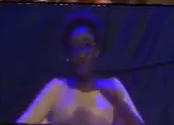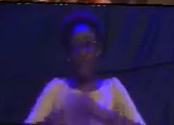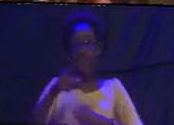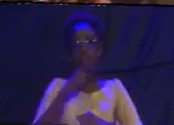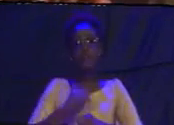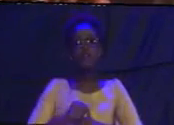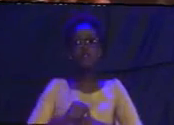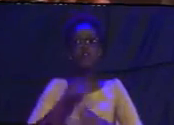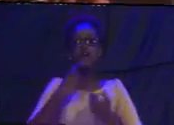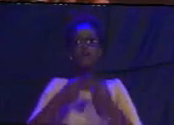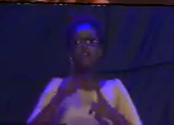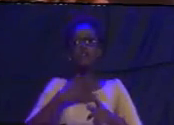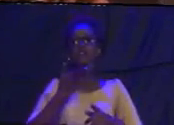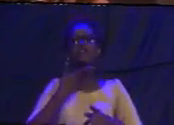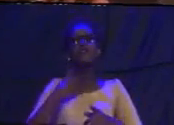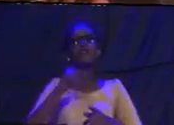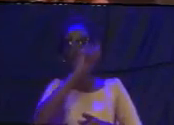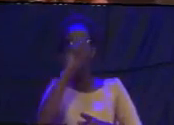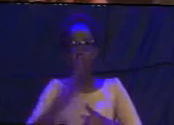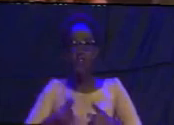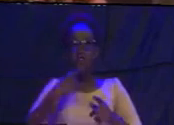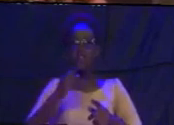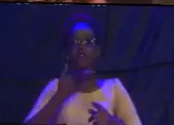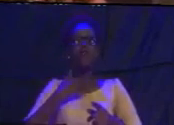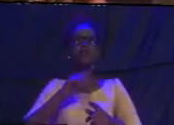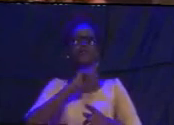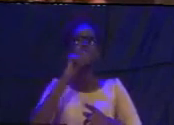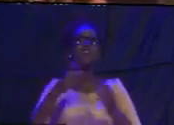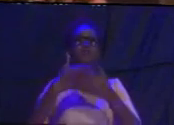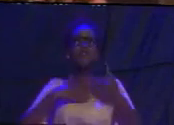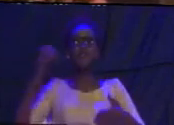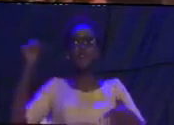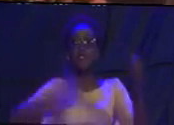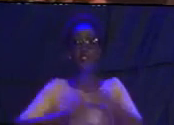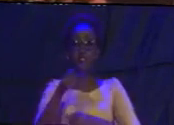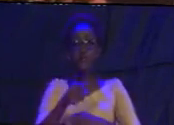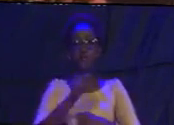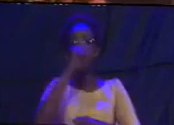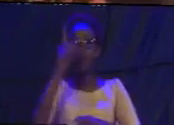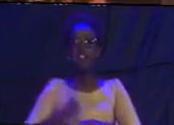He said, I have one question for you. Before I attack you,